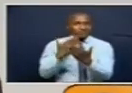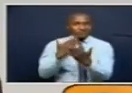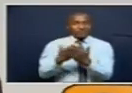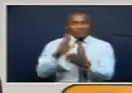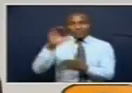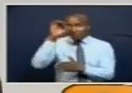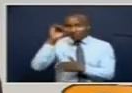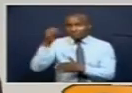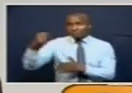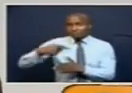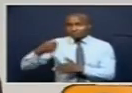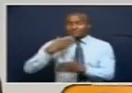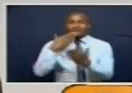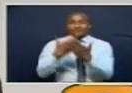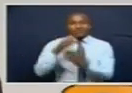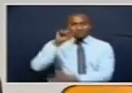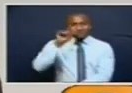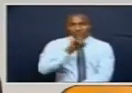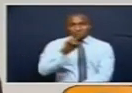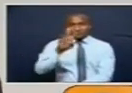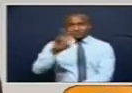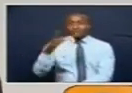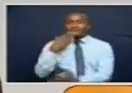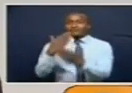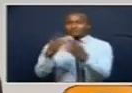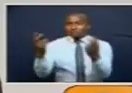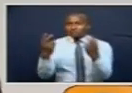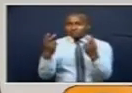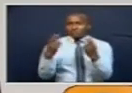for your texts and comments on Twitter and 22422. Thank you for watching. I'm Hussein Mohammed. Have a good night.